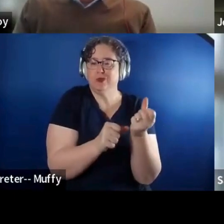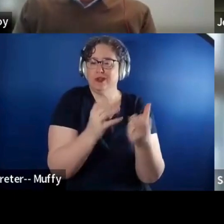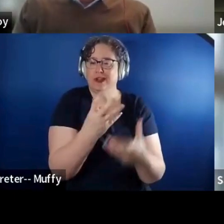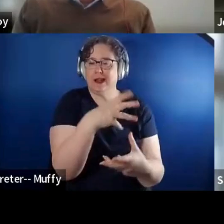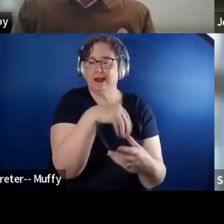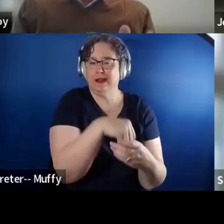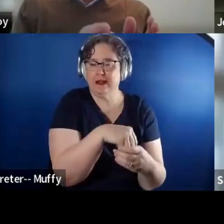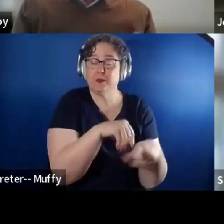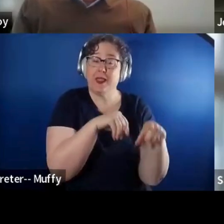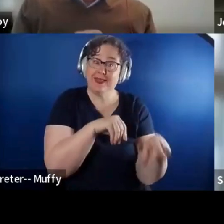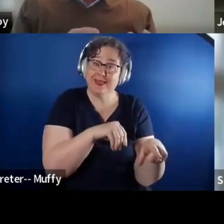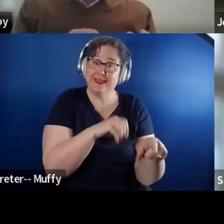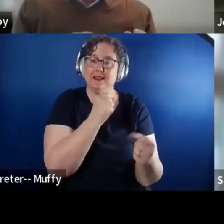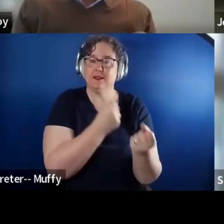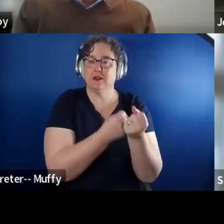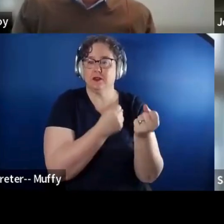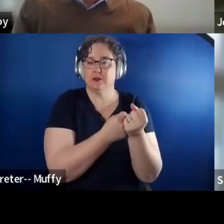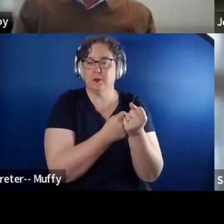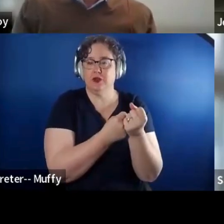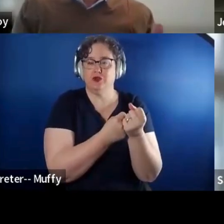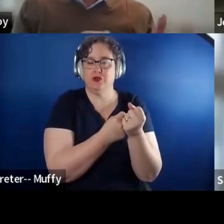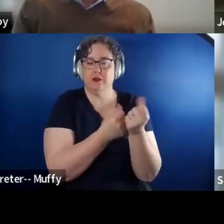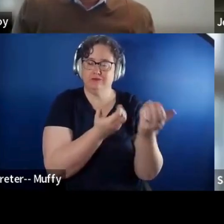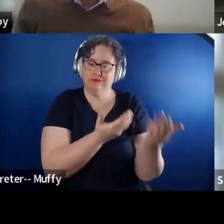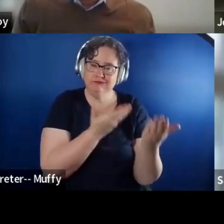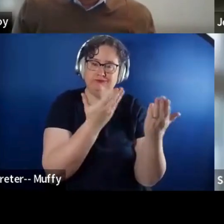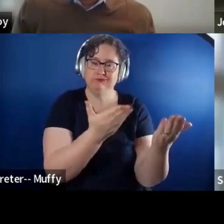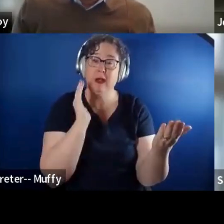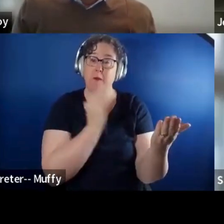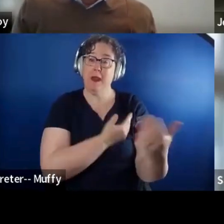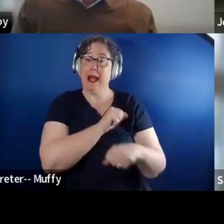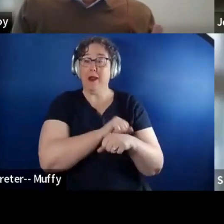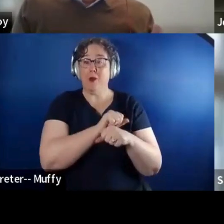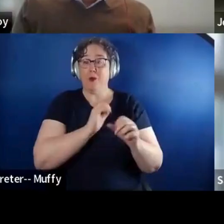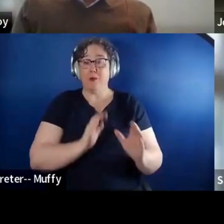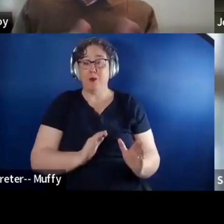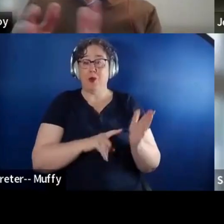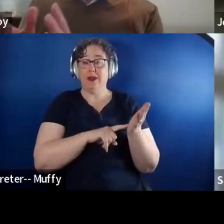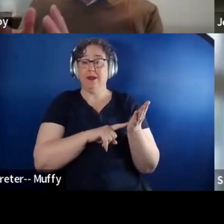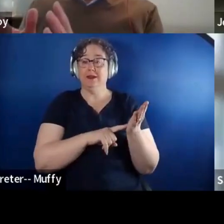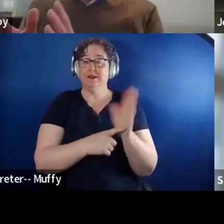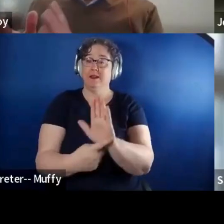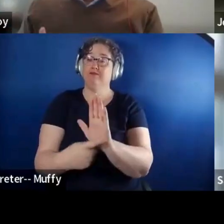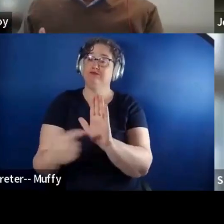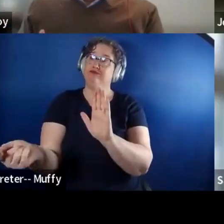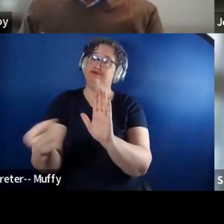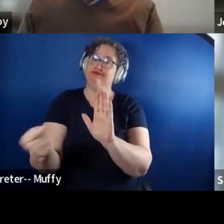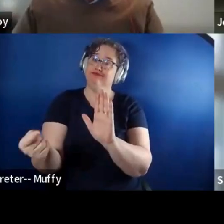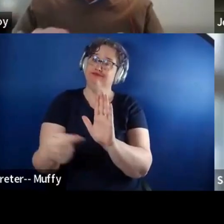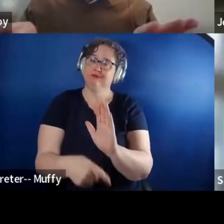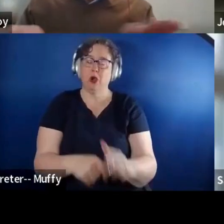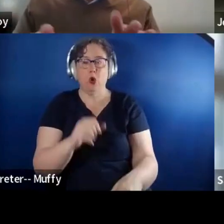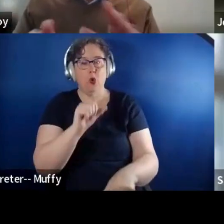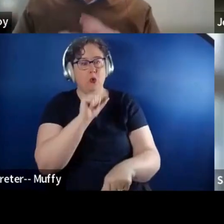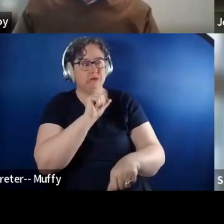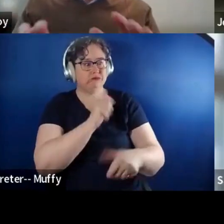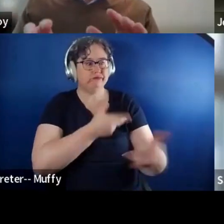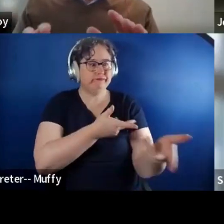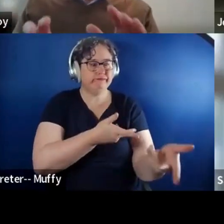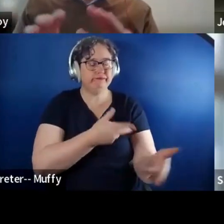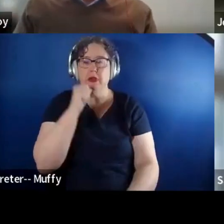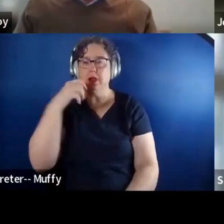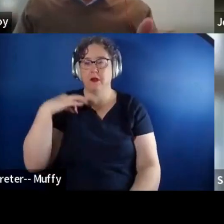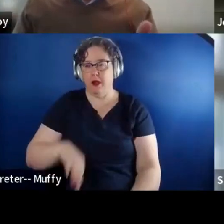are sponsorships that are recommended by our employees who work with nonprofits. And let